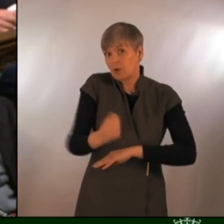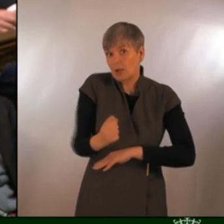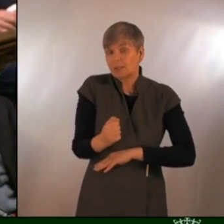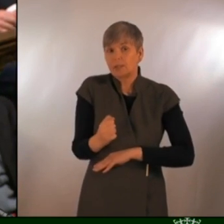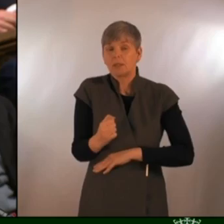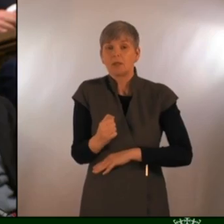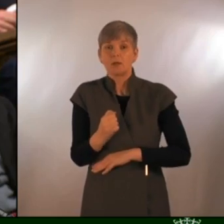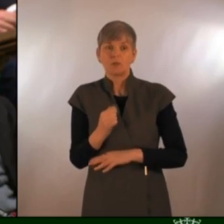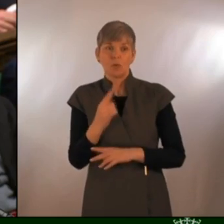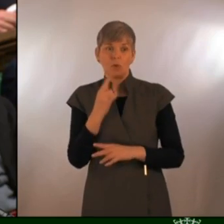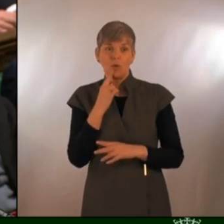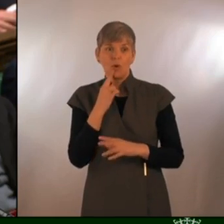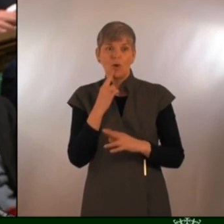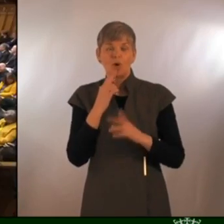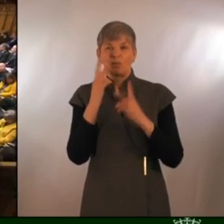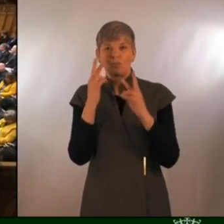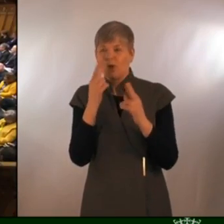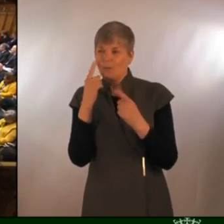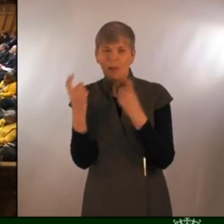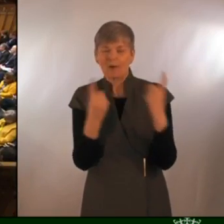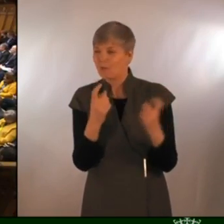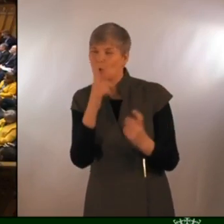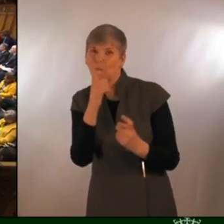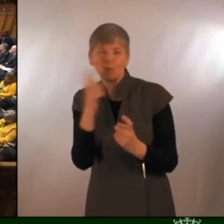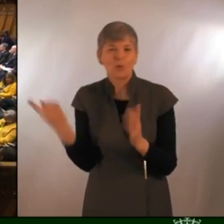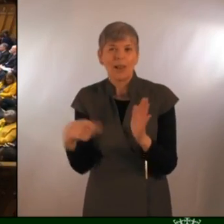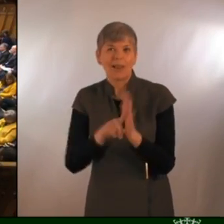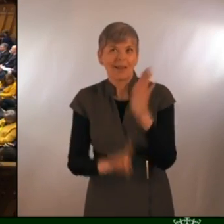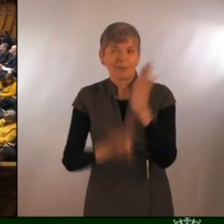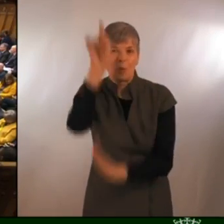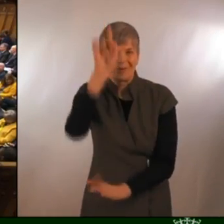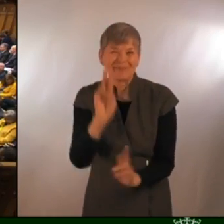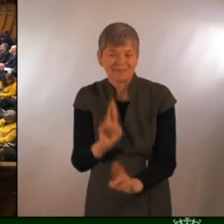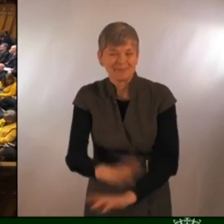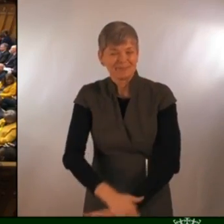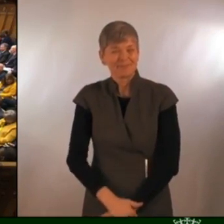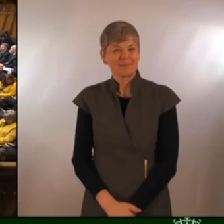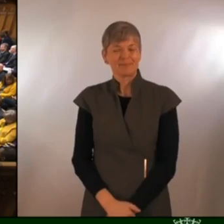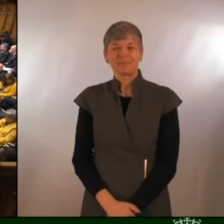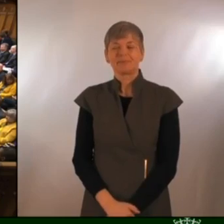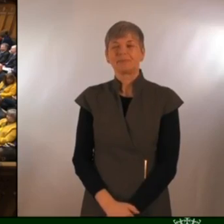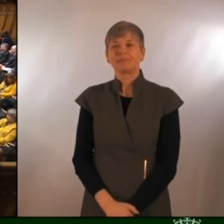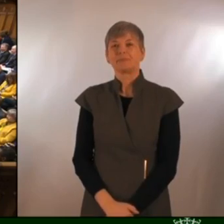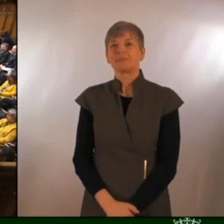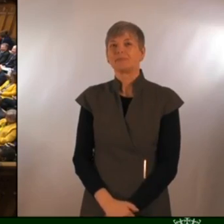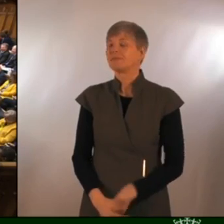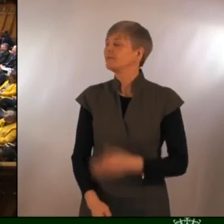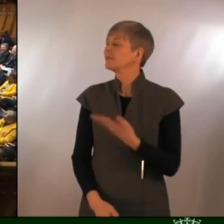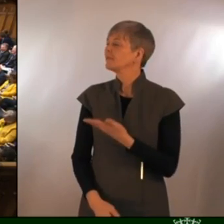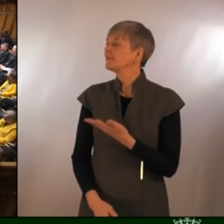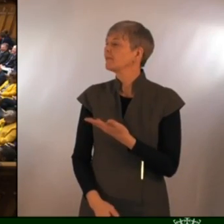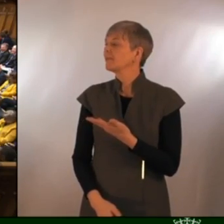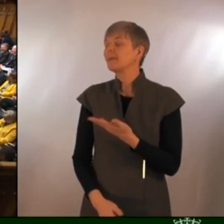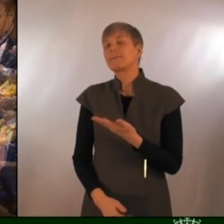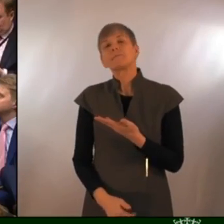to send into orbit, Mr. Speaker. Carter. Thank you, Mr. Speaker. Today is the 15th annual day